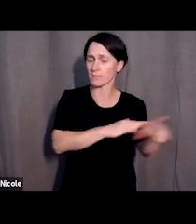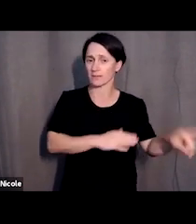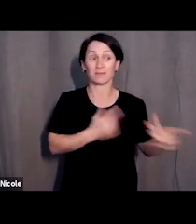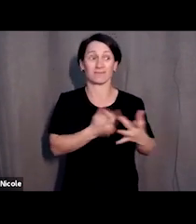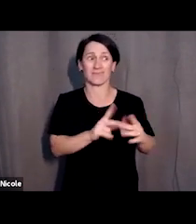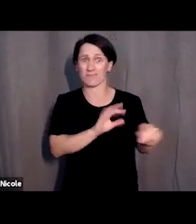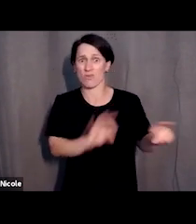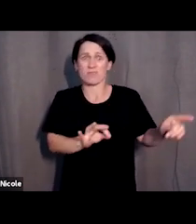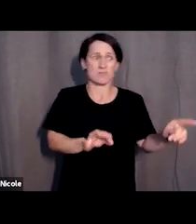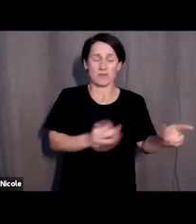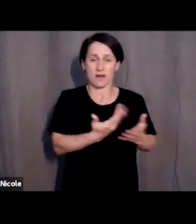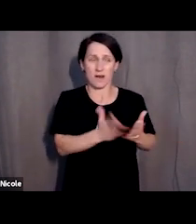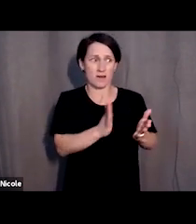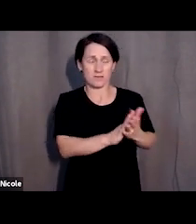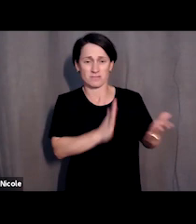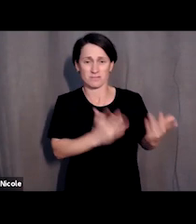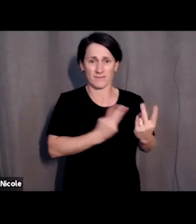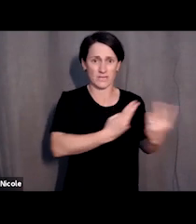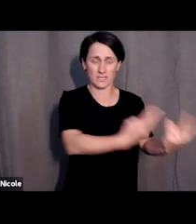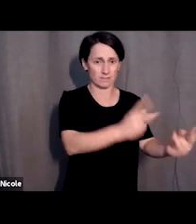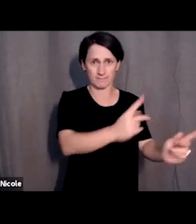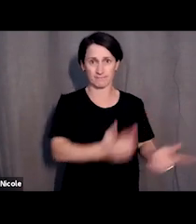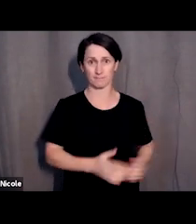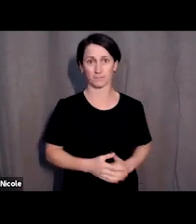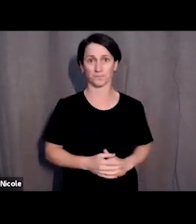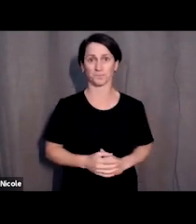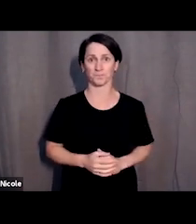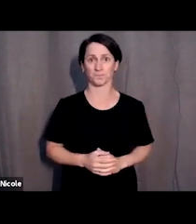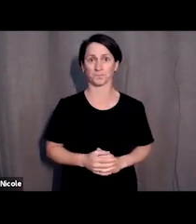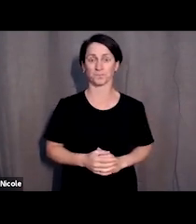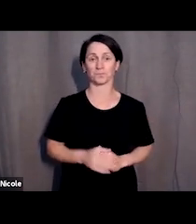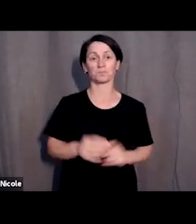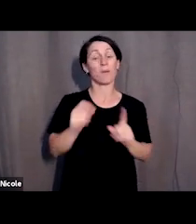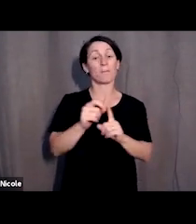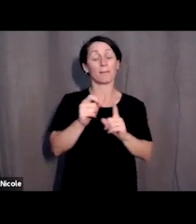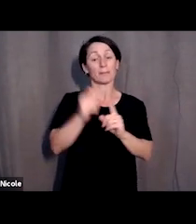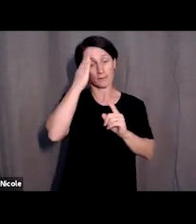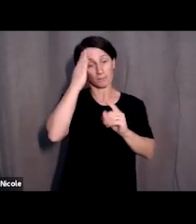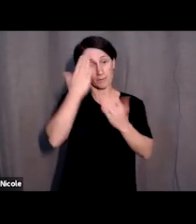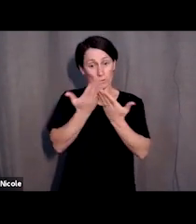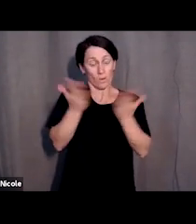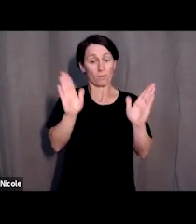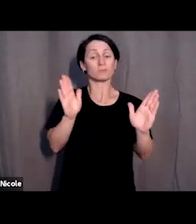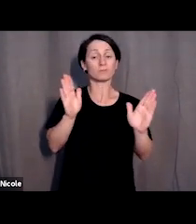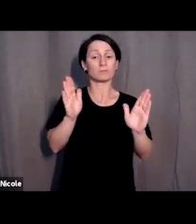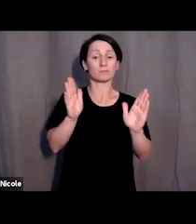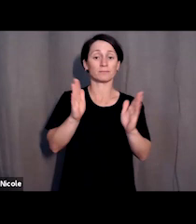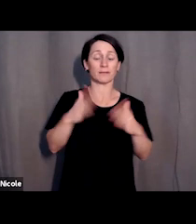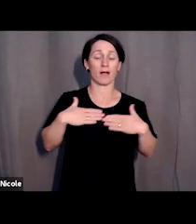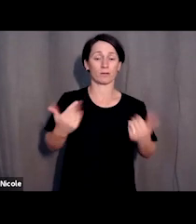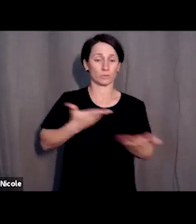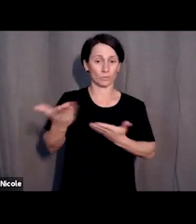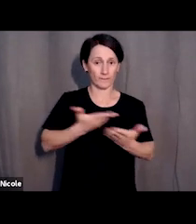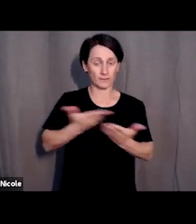wouldn't be able to engage with that service. The public mental health service that we did our study in